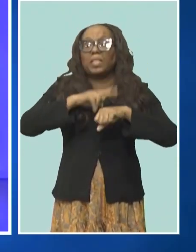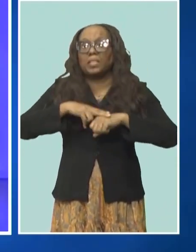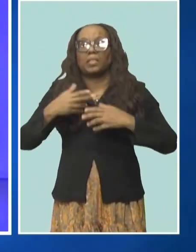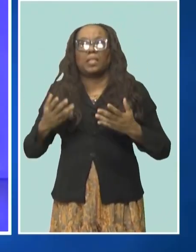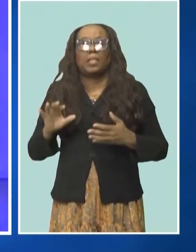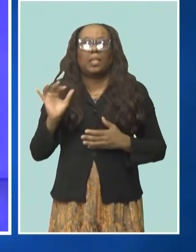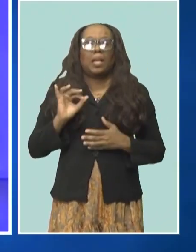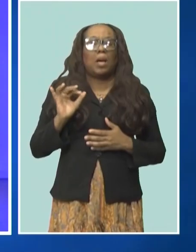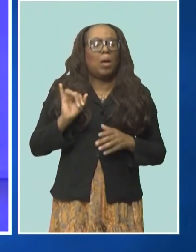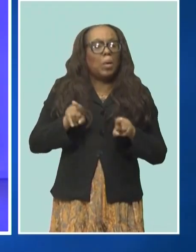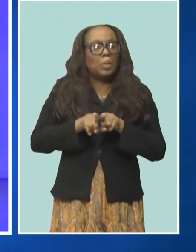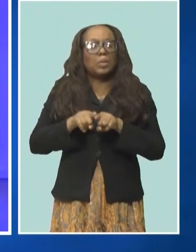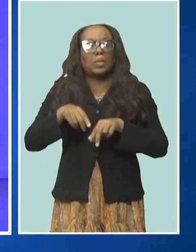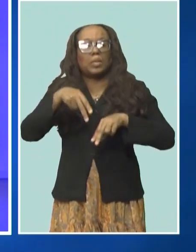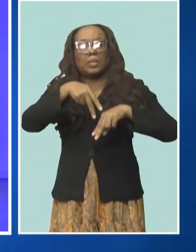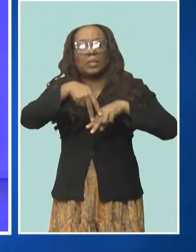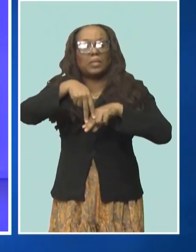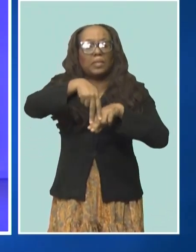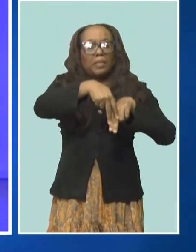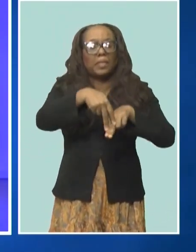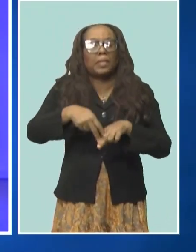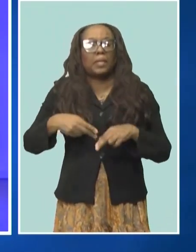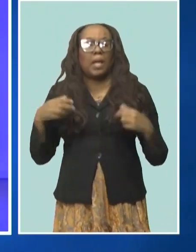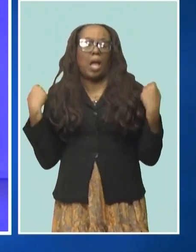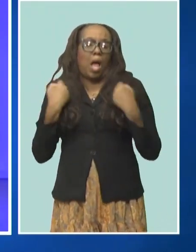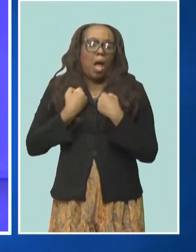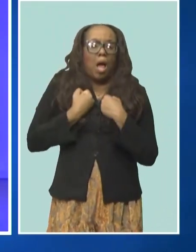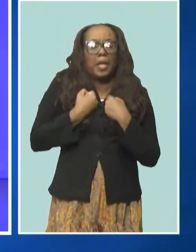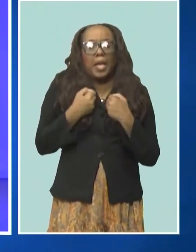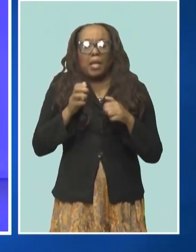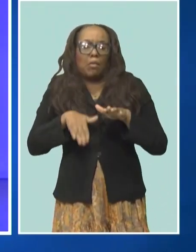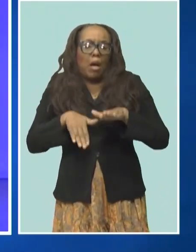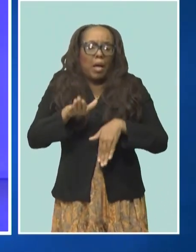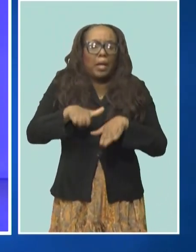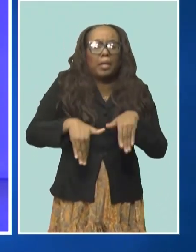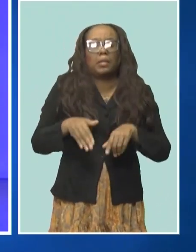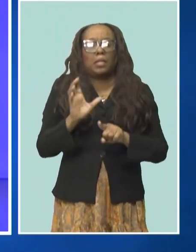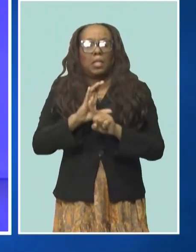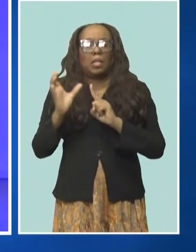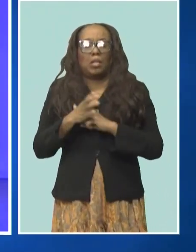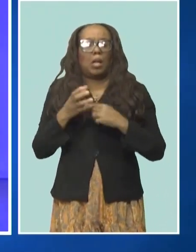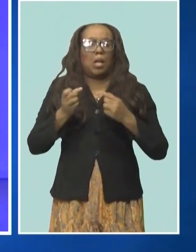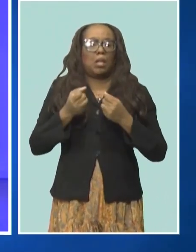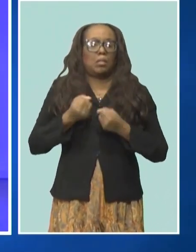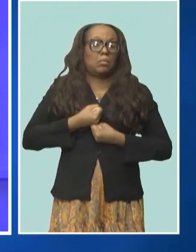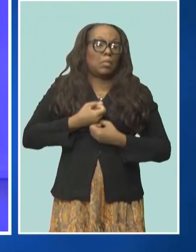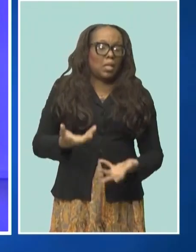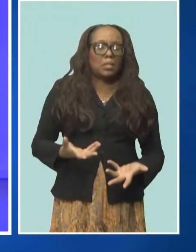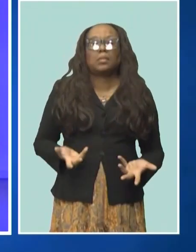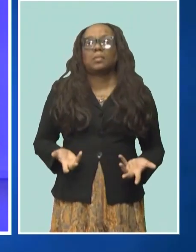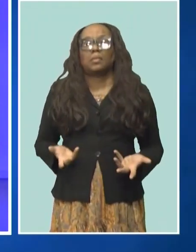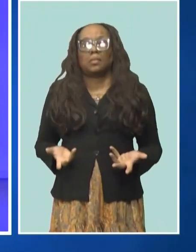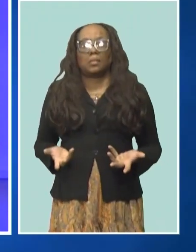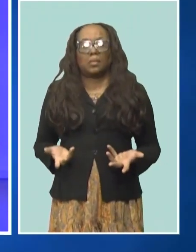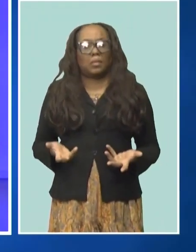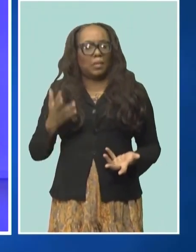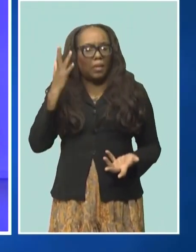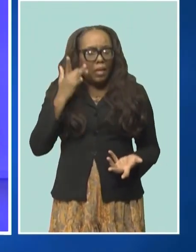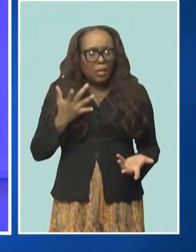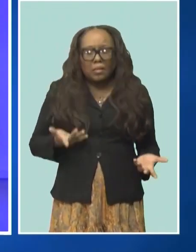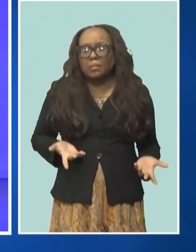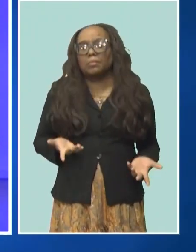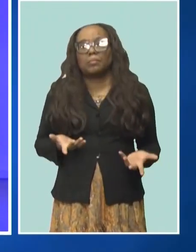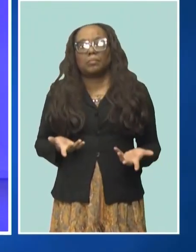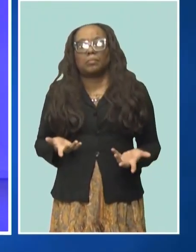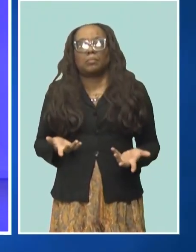for, such as surfing, hiking, and cultural expression. All of this was done in an effort